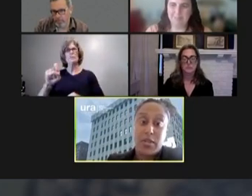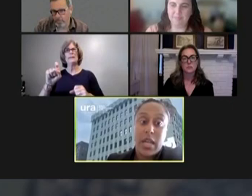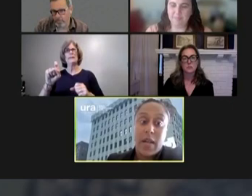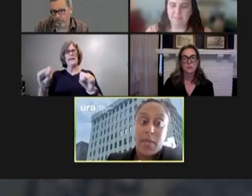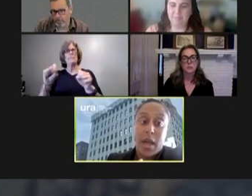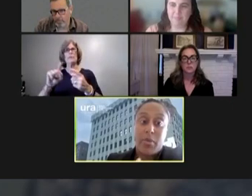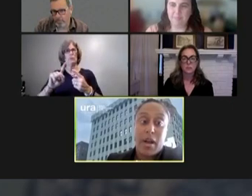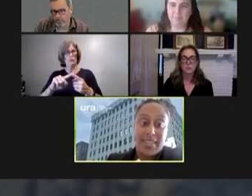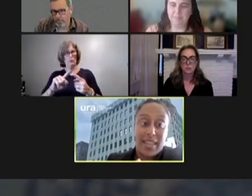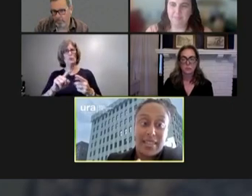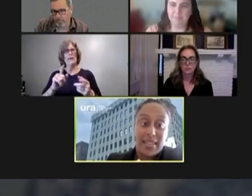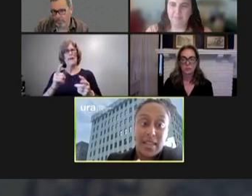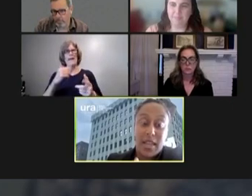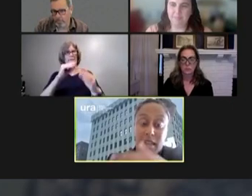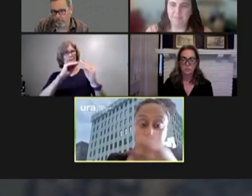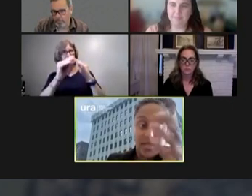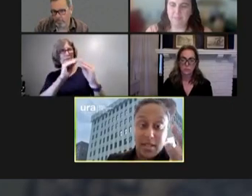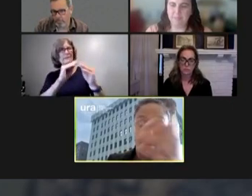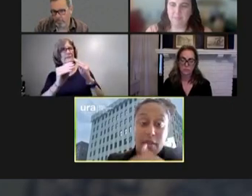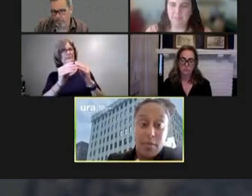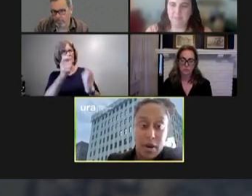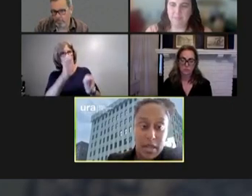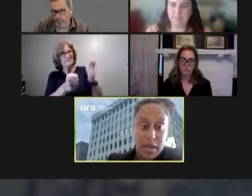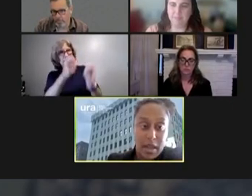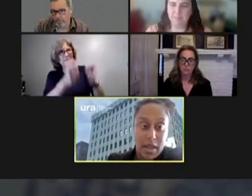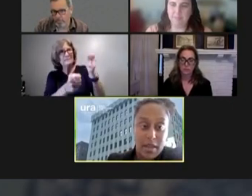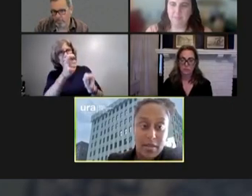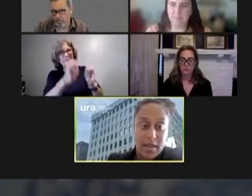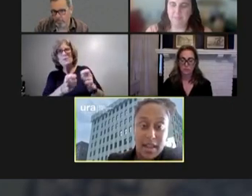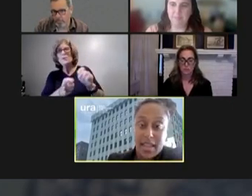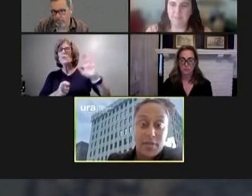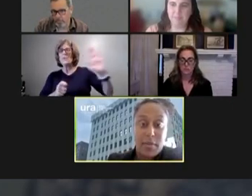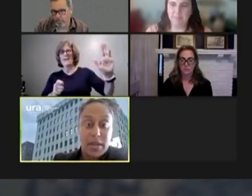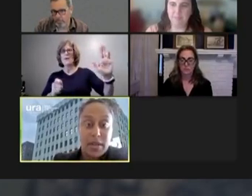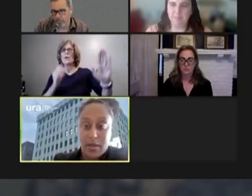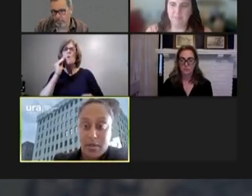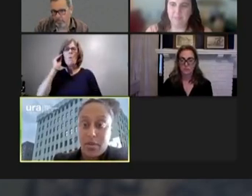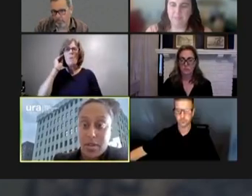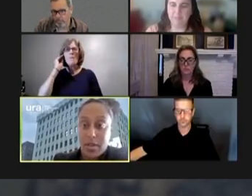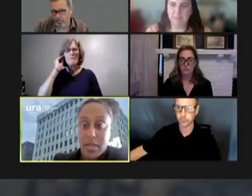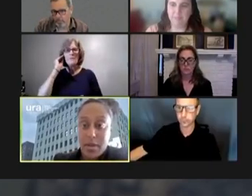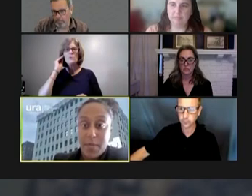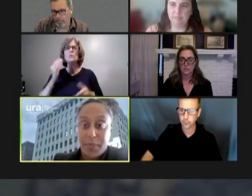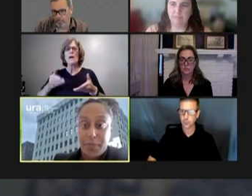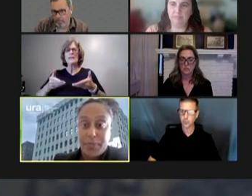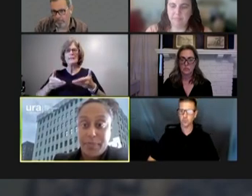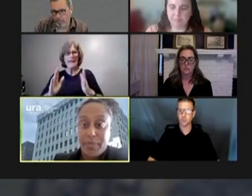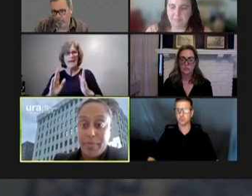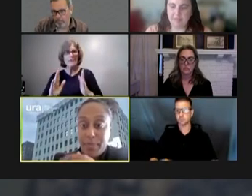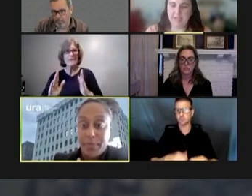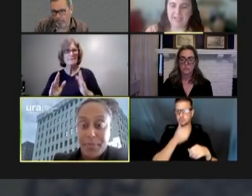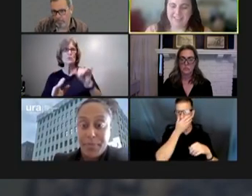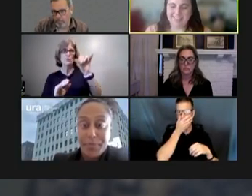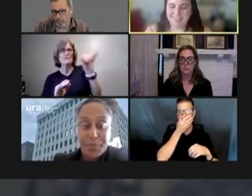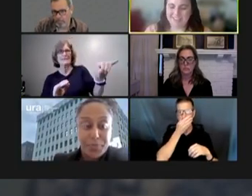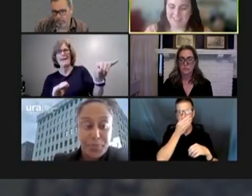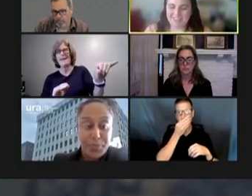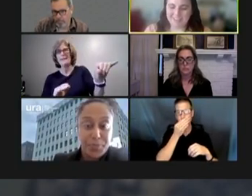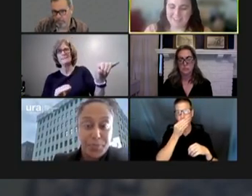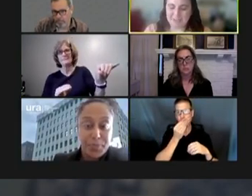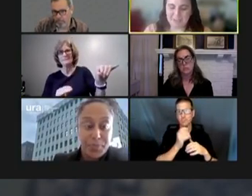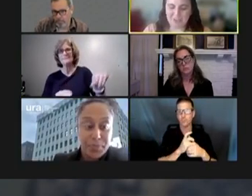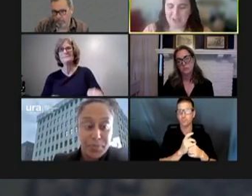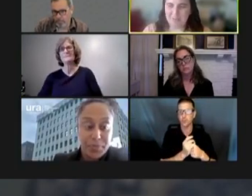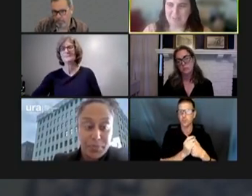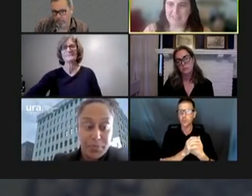folks, that process, if it's in the private market, I can't even imagine how difficult it can be. I